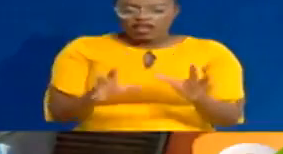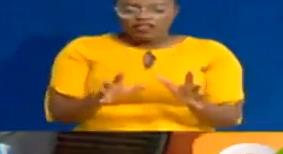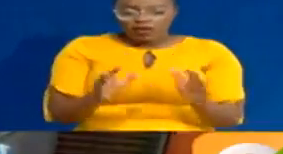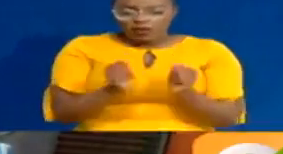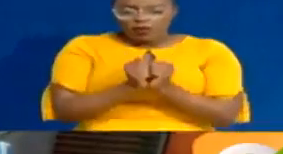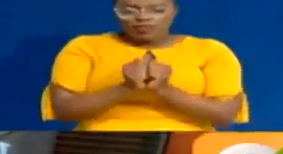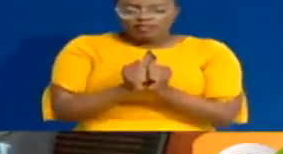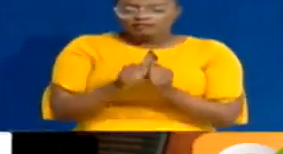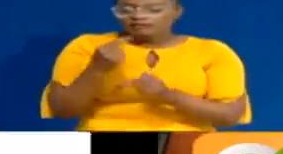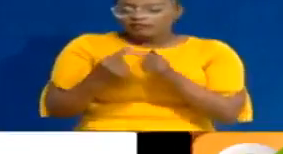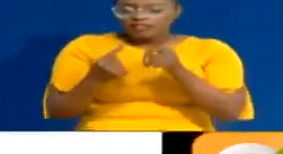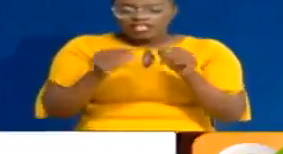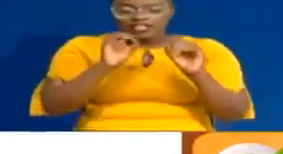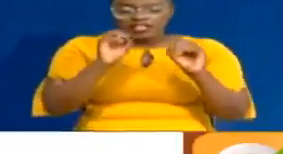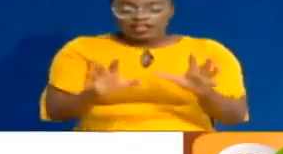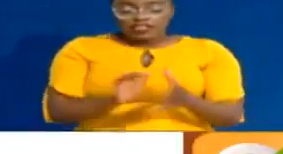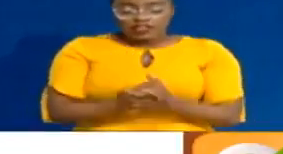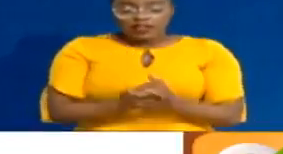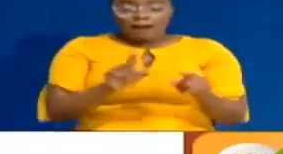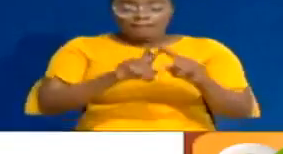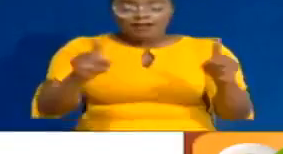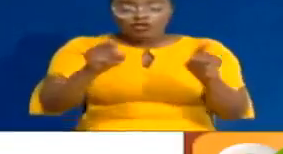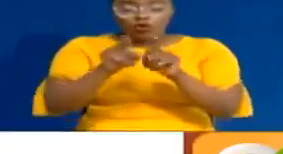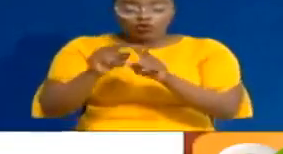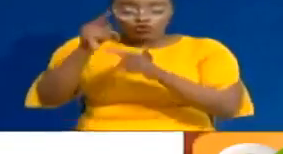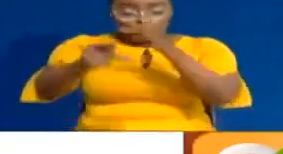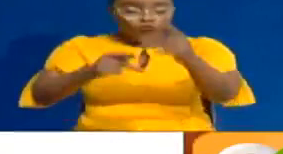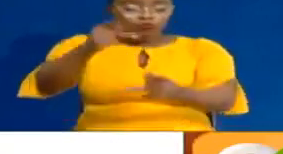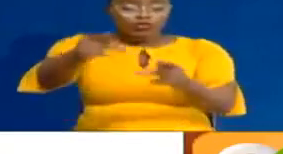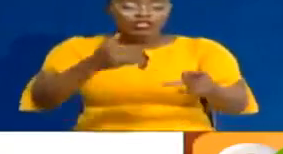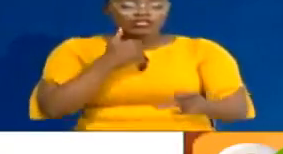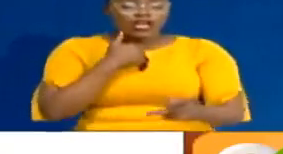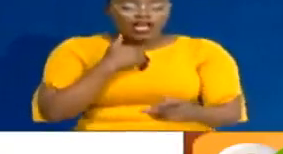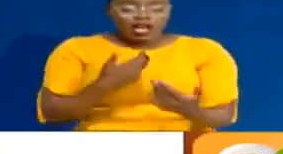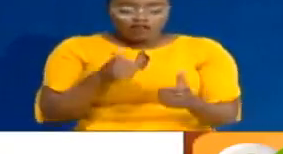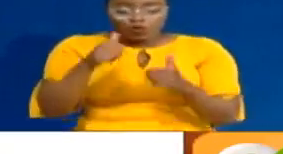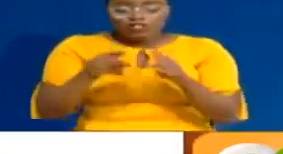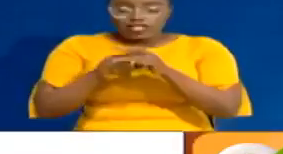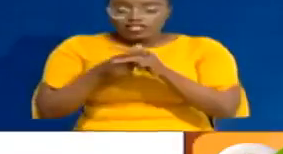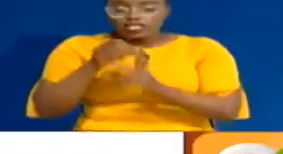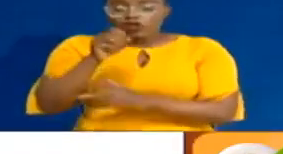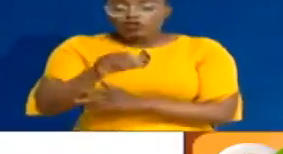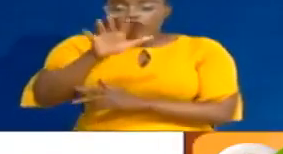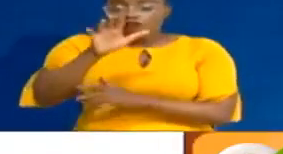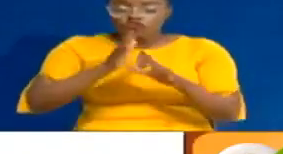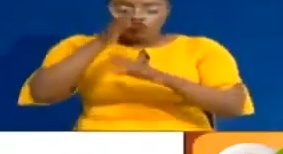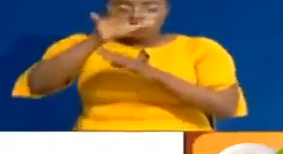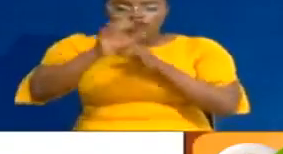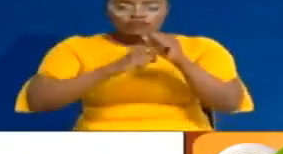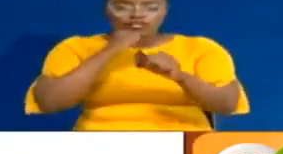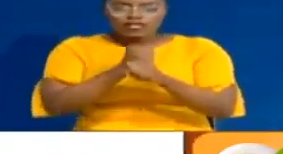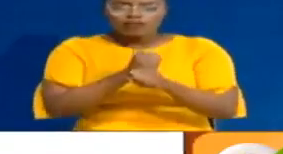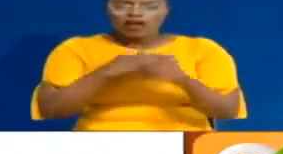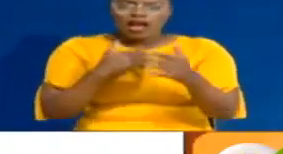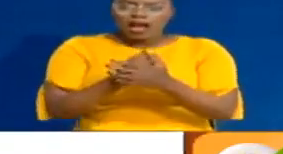in the PPAs in this way, but there is a process of initiation of a PPA up to